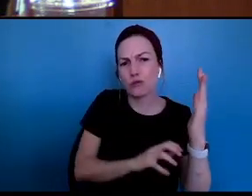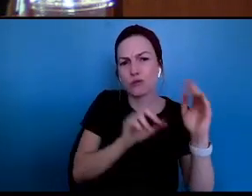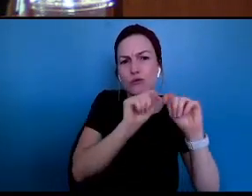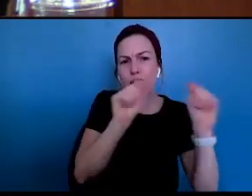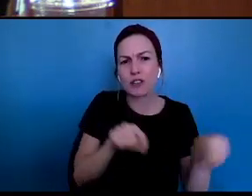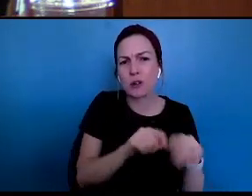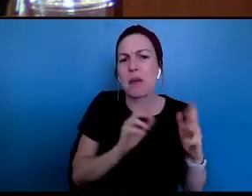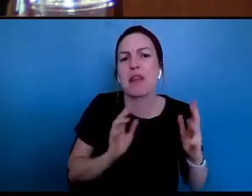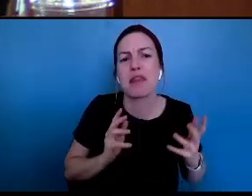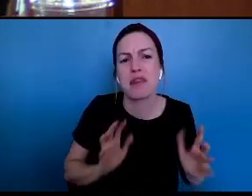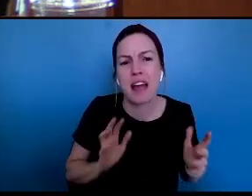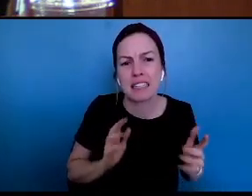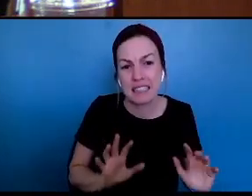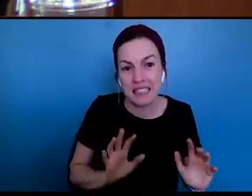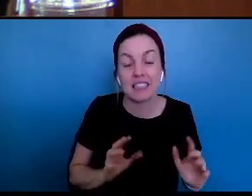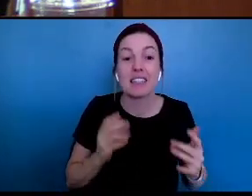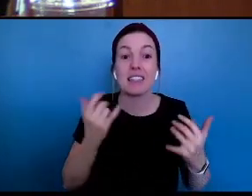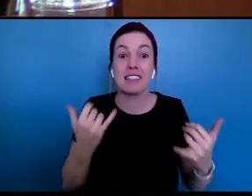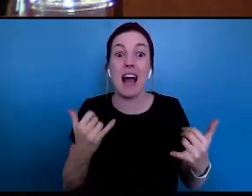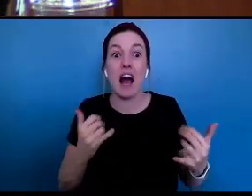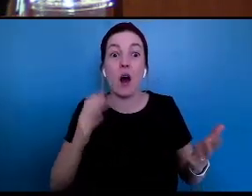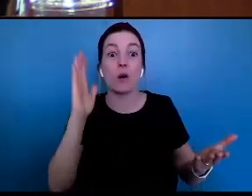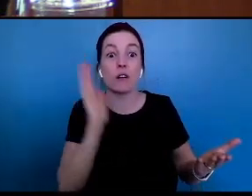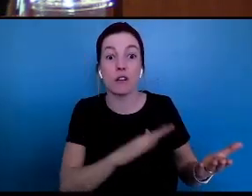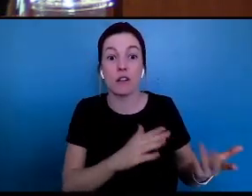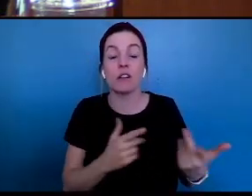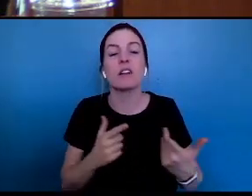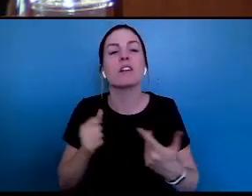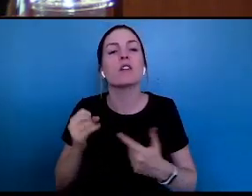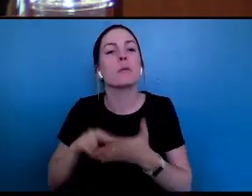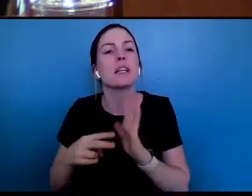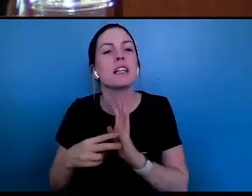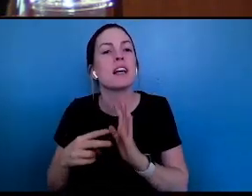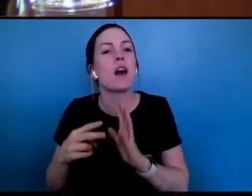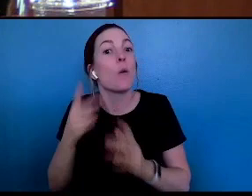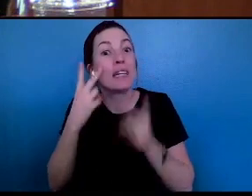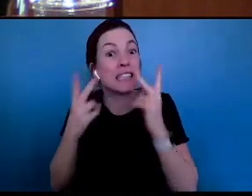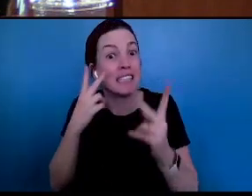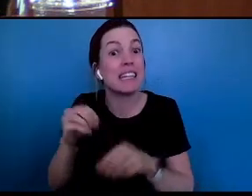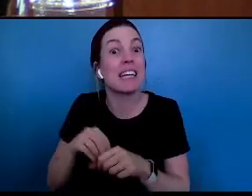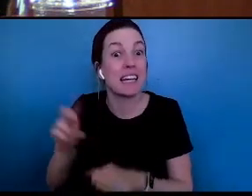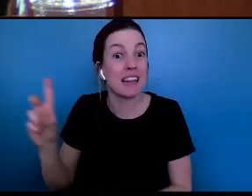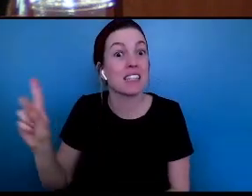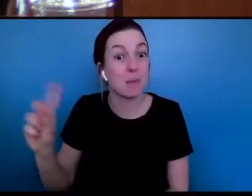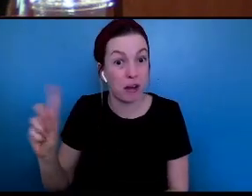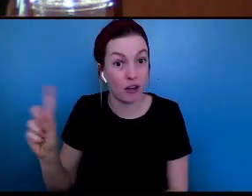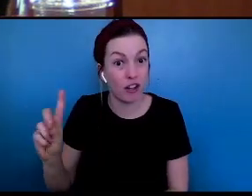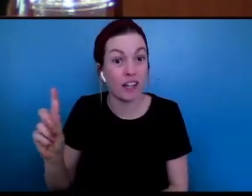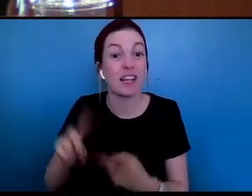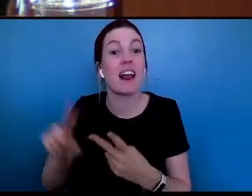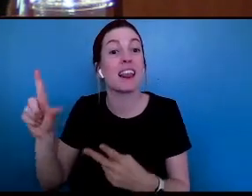is the distance that we're seeing from the democracy communities, especially deliberative communities and